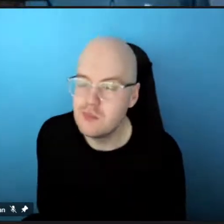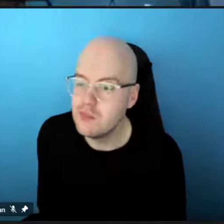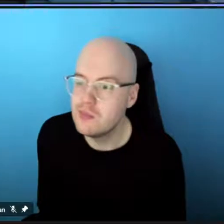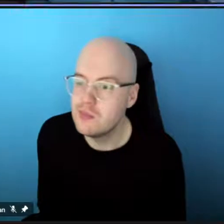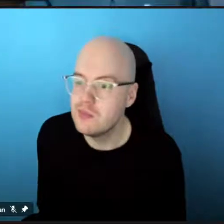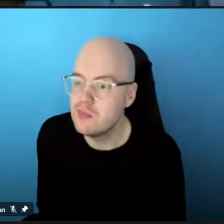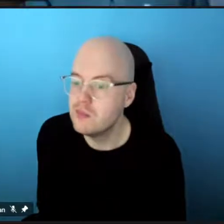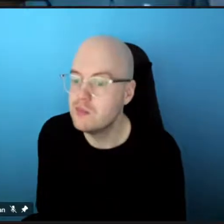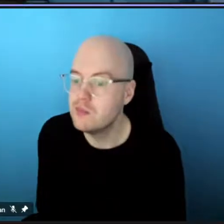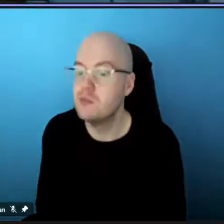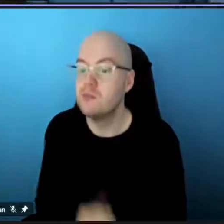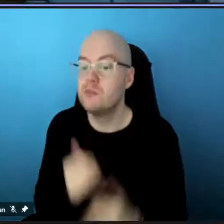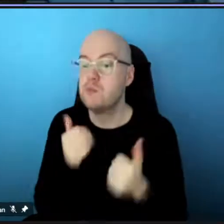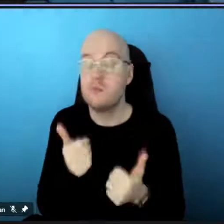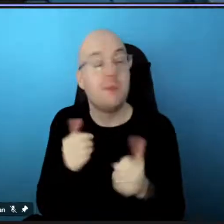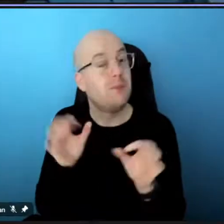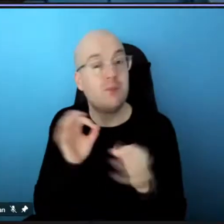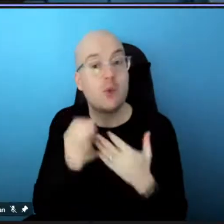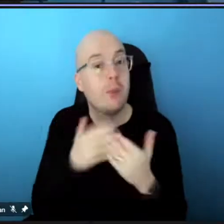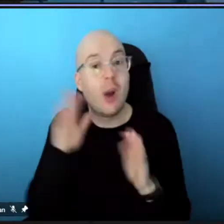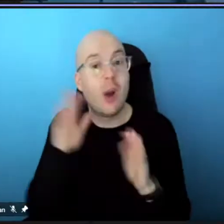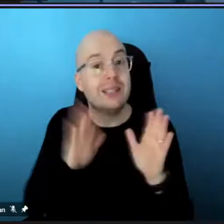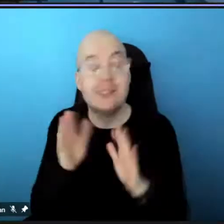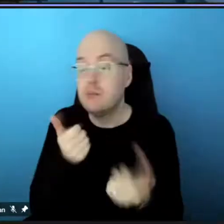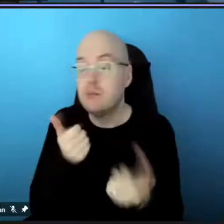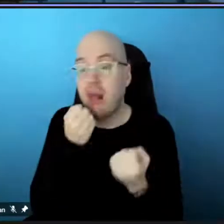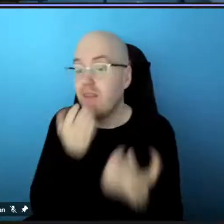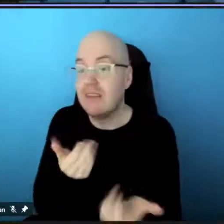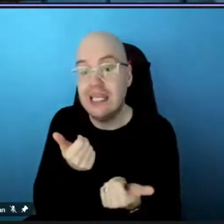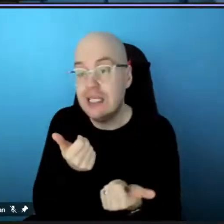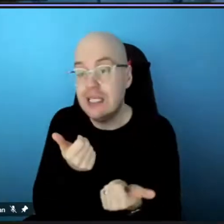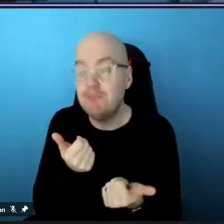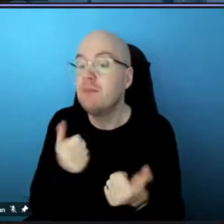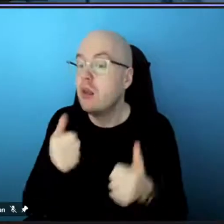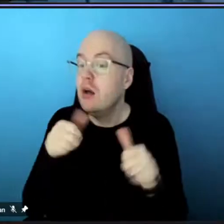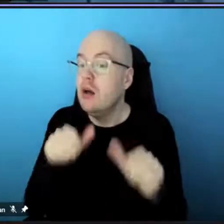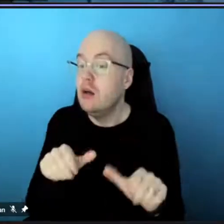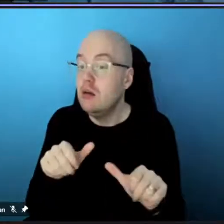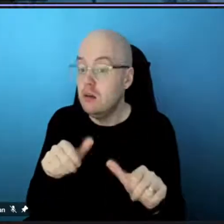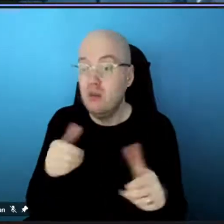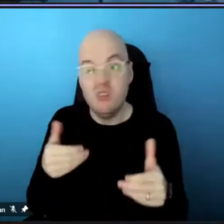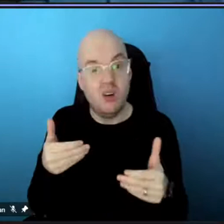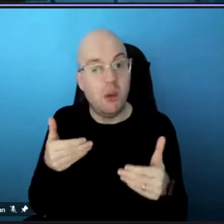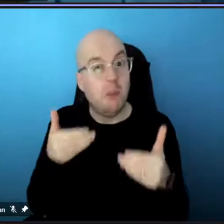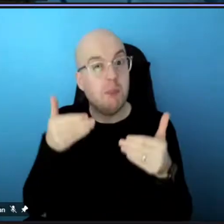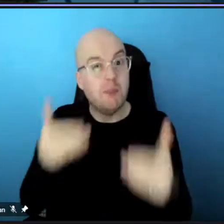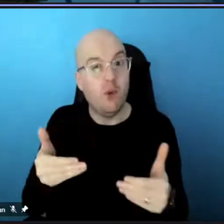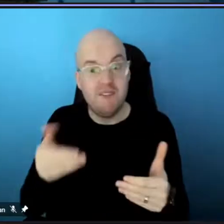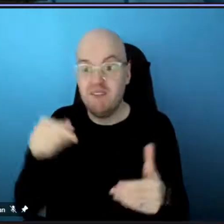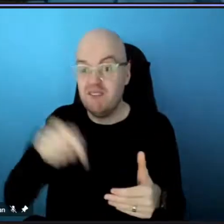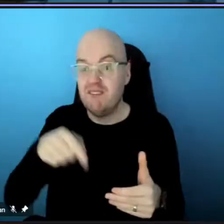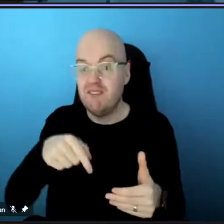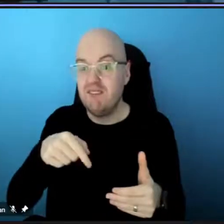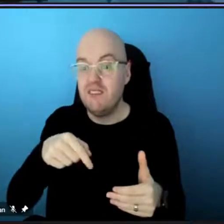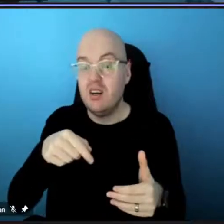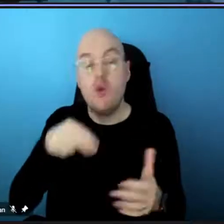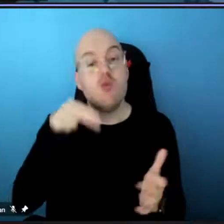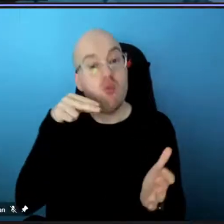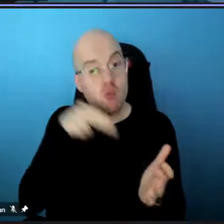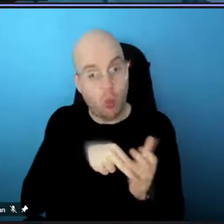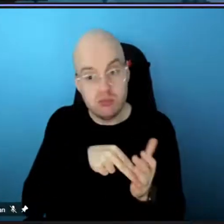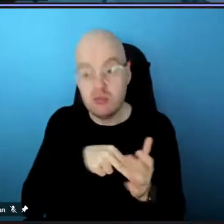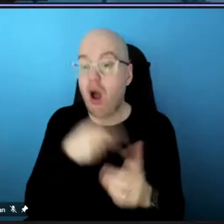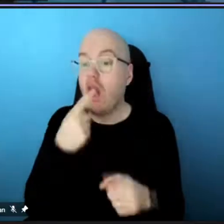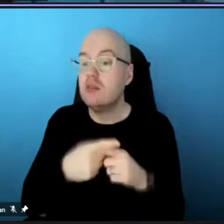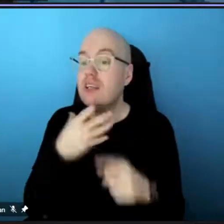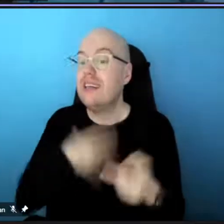No hands, Chair. No hands. Okay, in that case, can I move that this report be noted, and can I